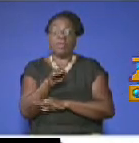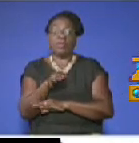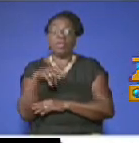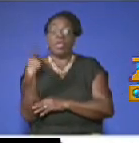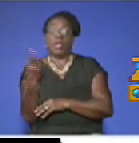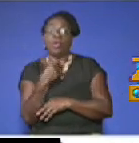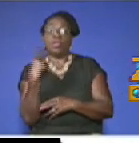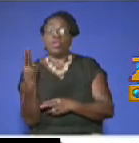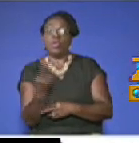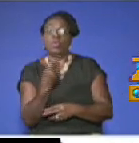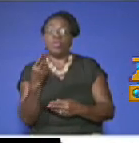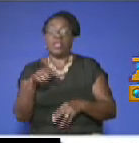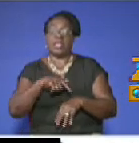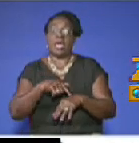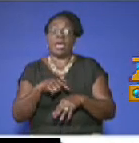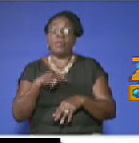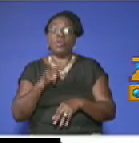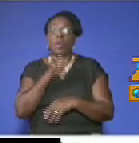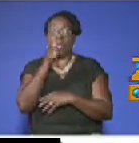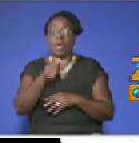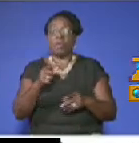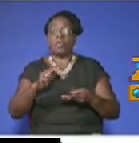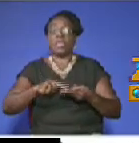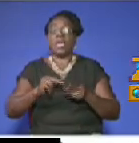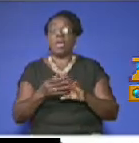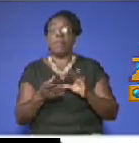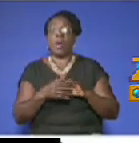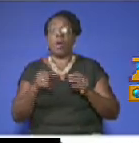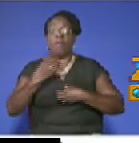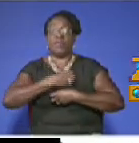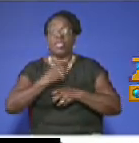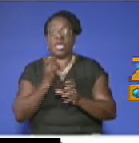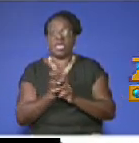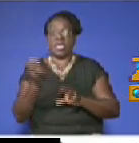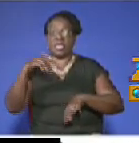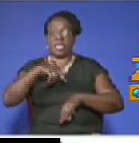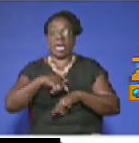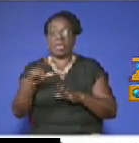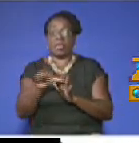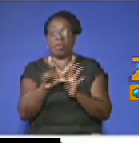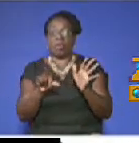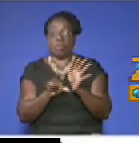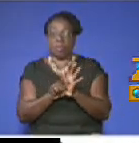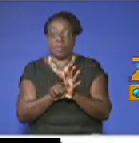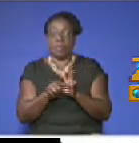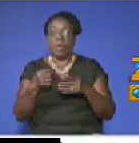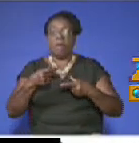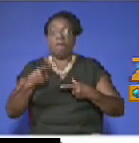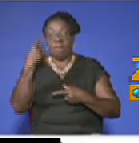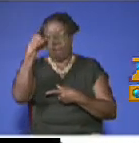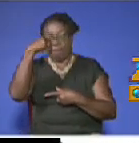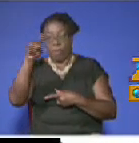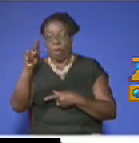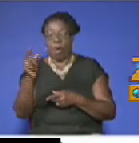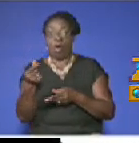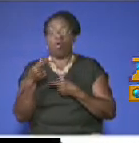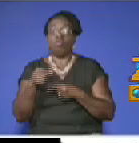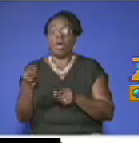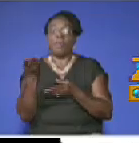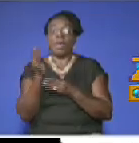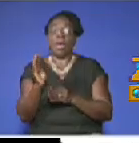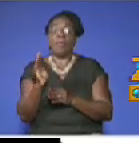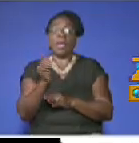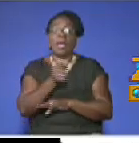the opportunity to announce a number of amendments to the Emergency Powers COVID-19 orders for Grand Bahama, Acklins,